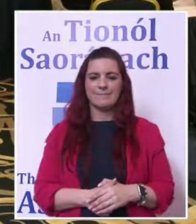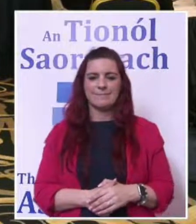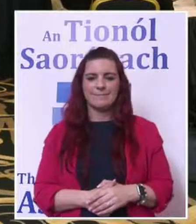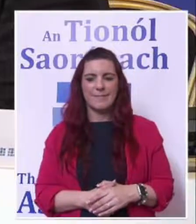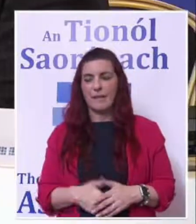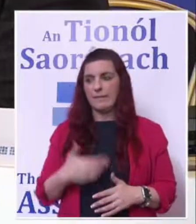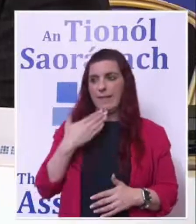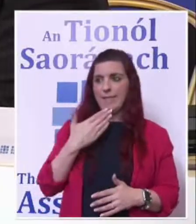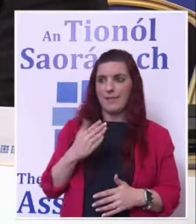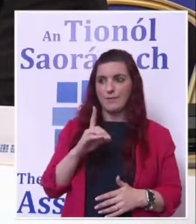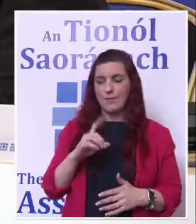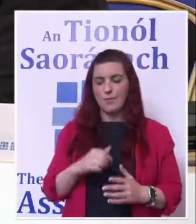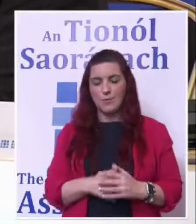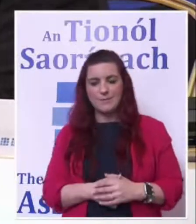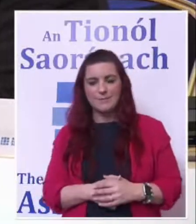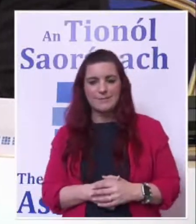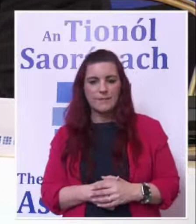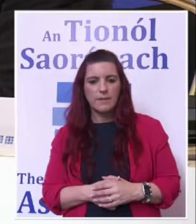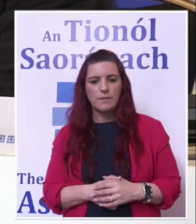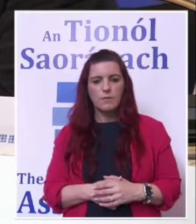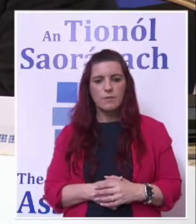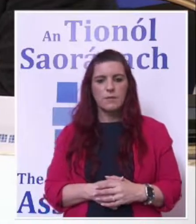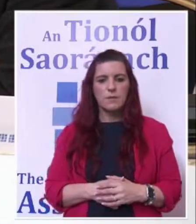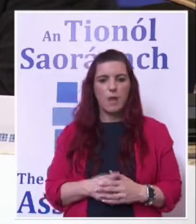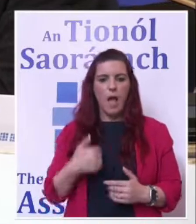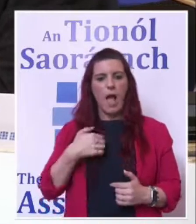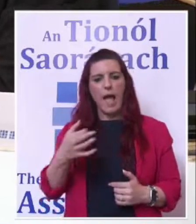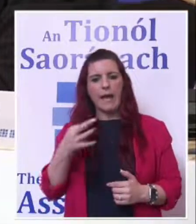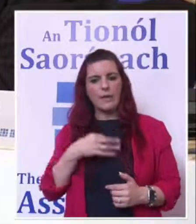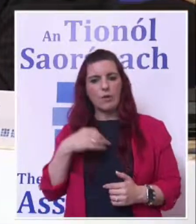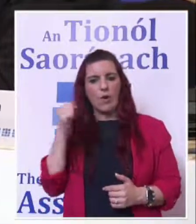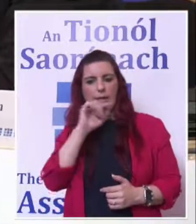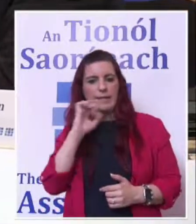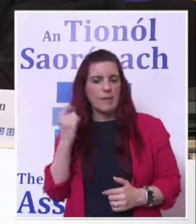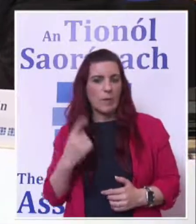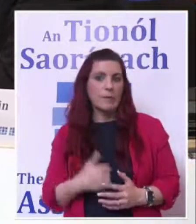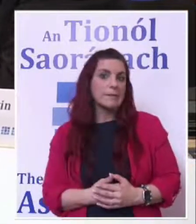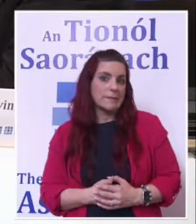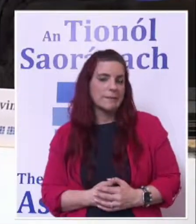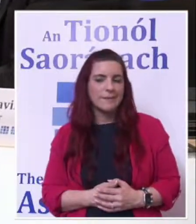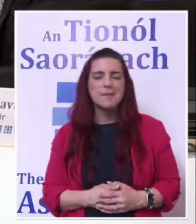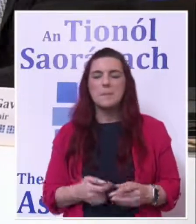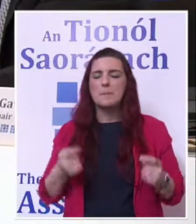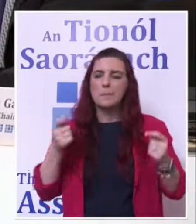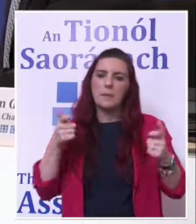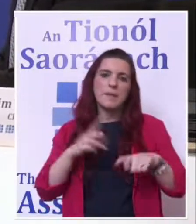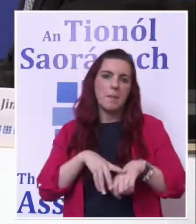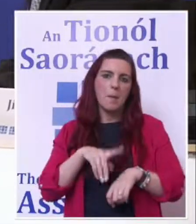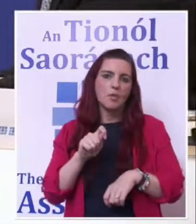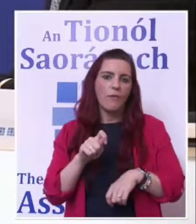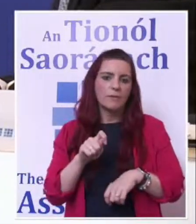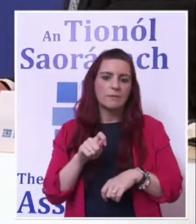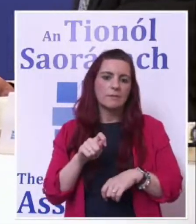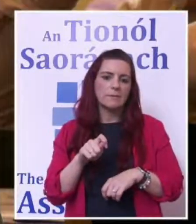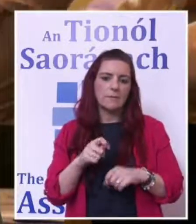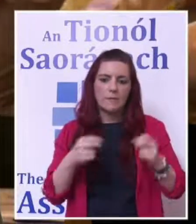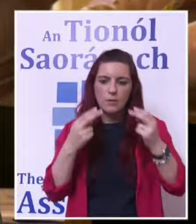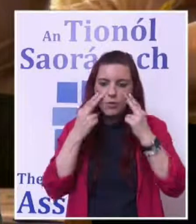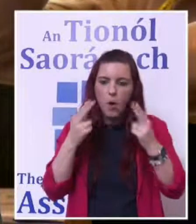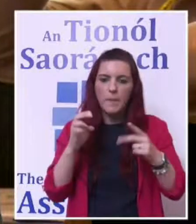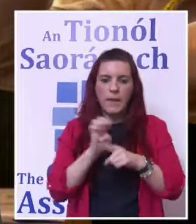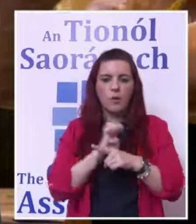Thanks for that, Chairman. Yeah, I get all the easy ones. Yeah, I mean, a simple majority is normally enough